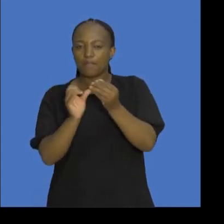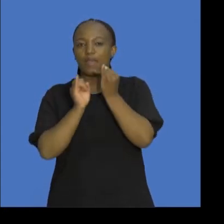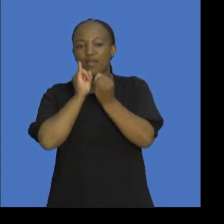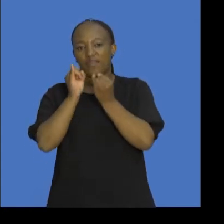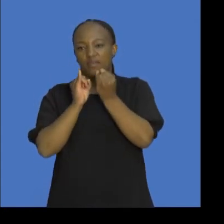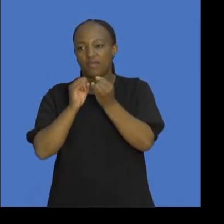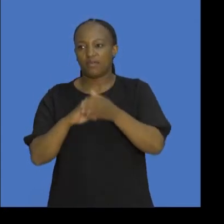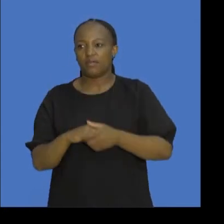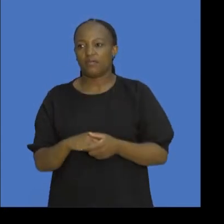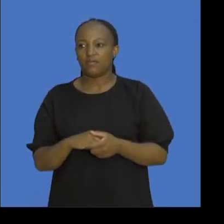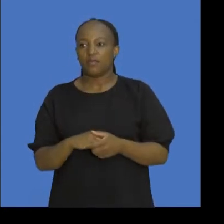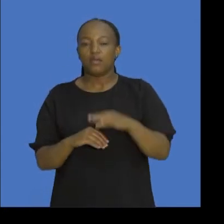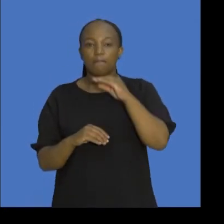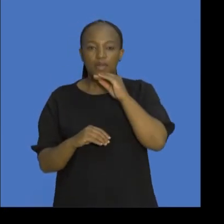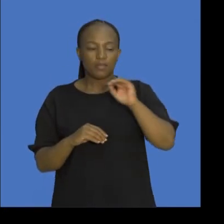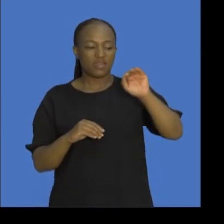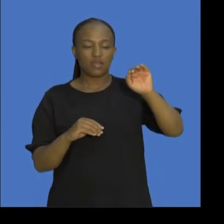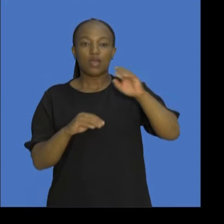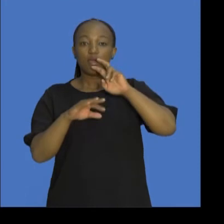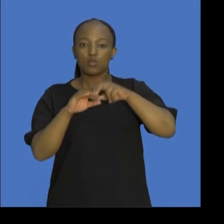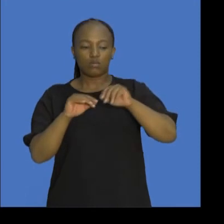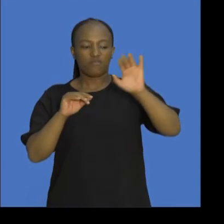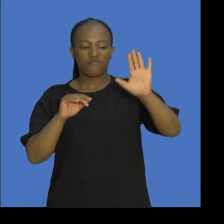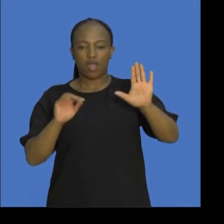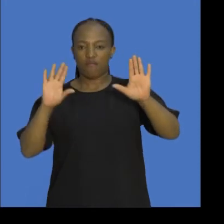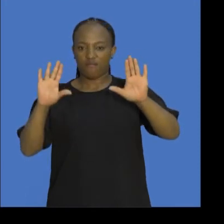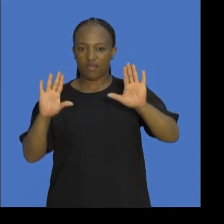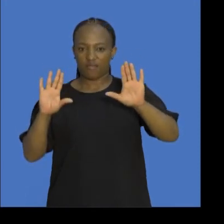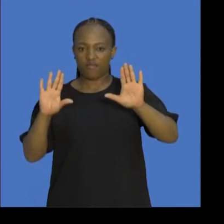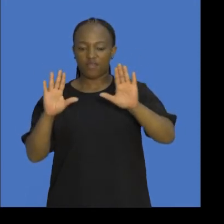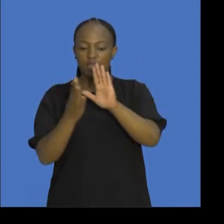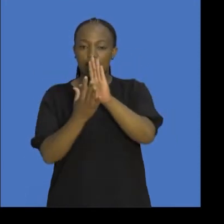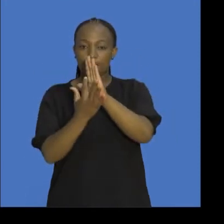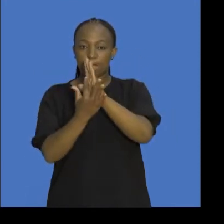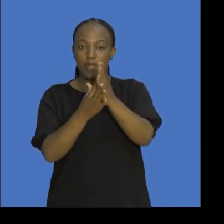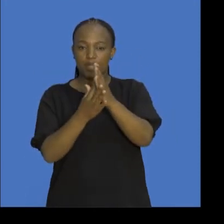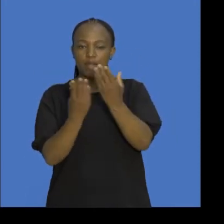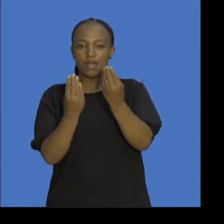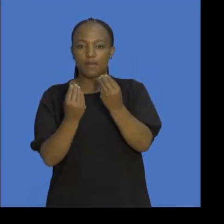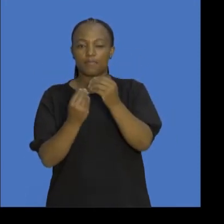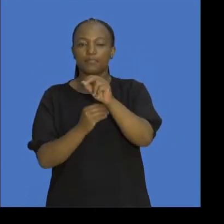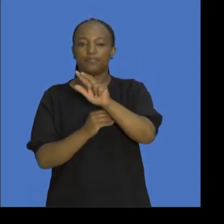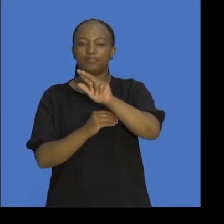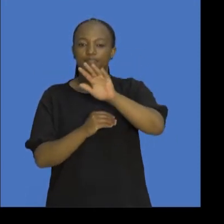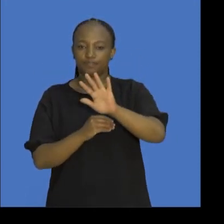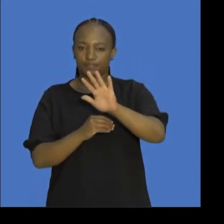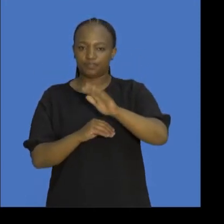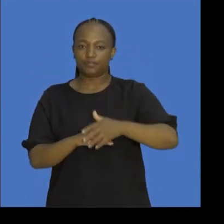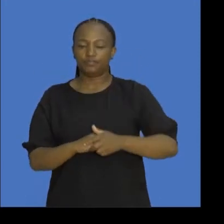this side, and I need 5 this side. and the middle one is